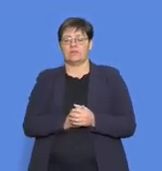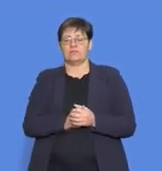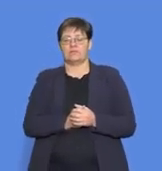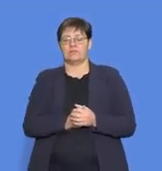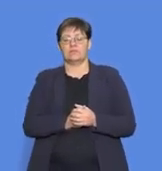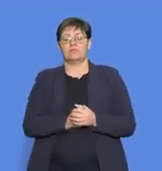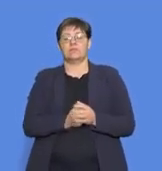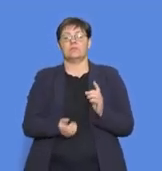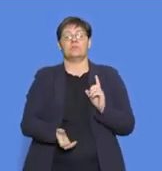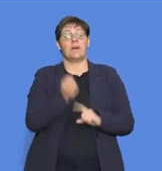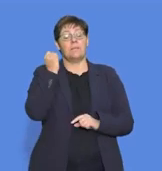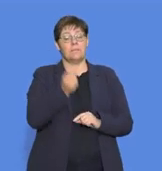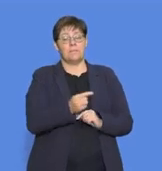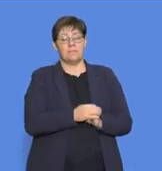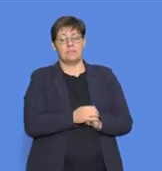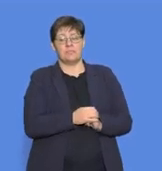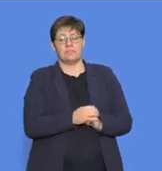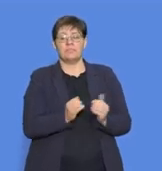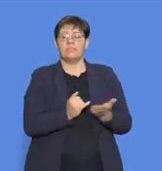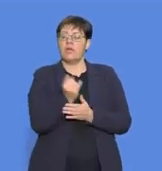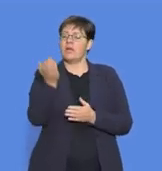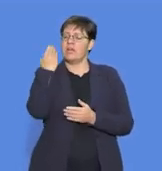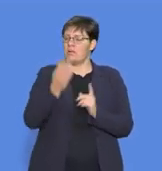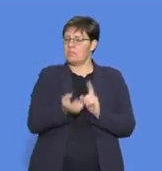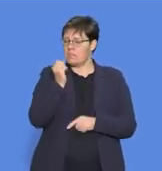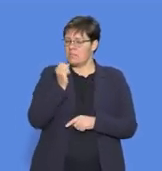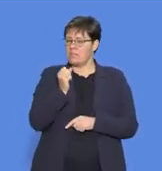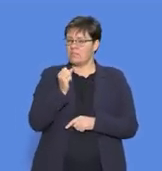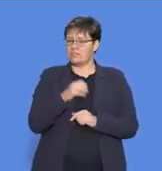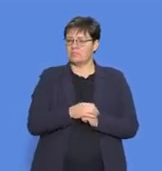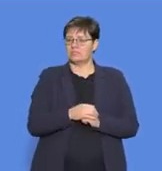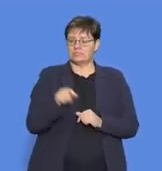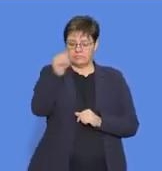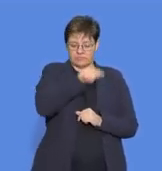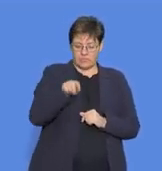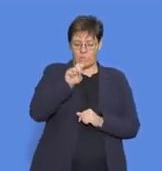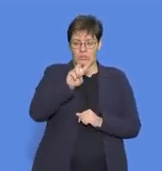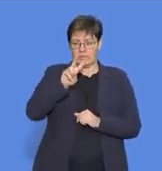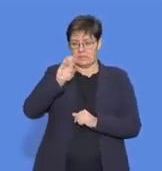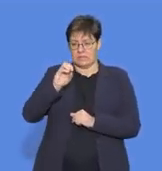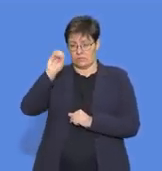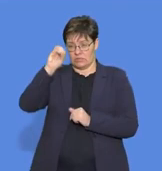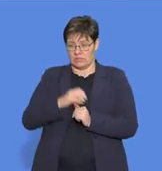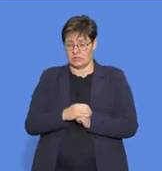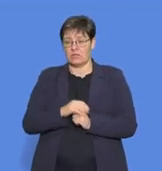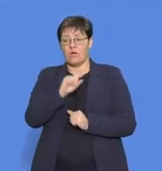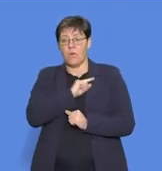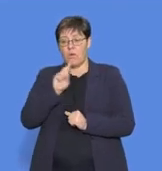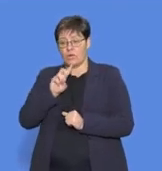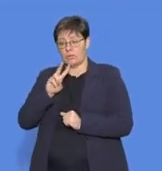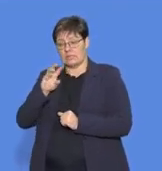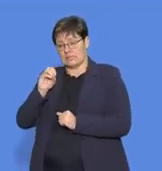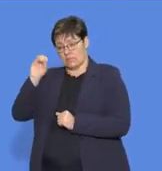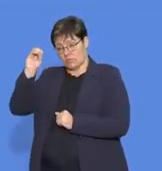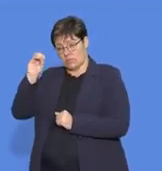Okay, so we're going to be finding, earlier we found out that this was 120 degrees. So because